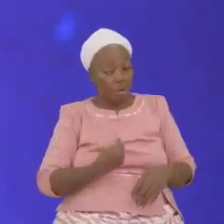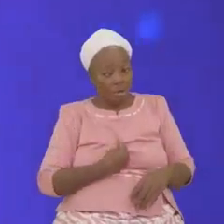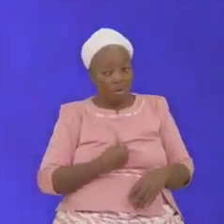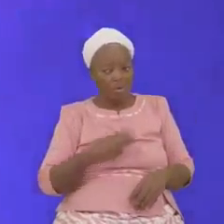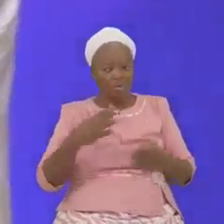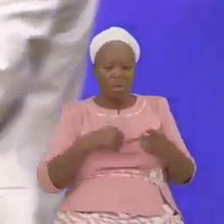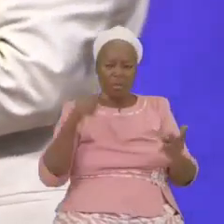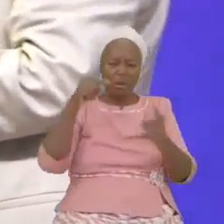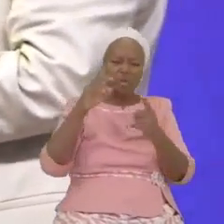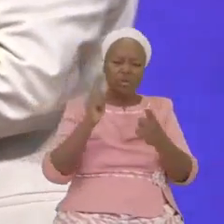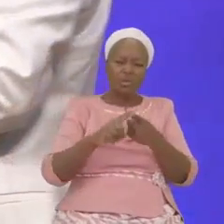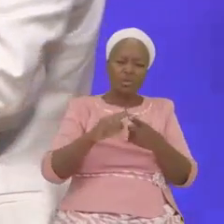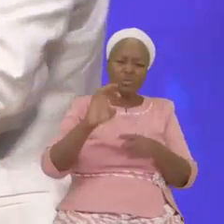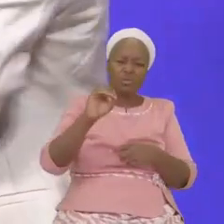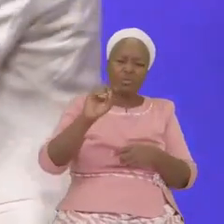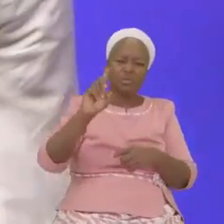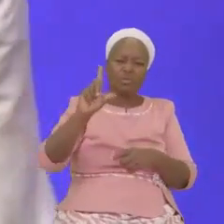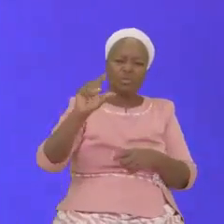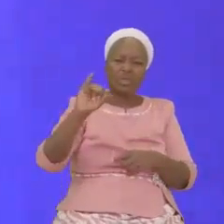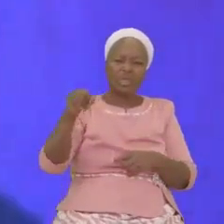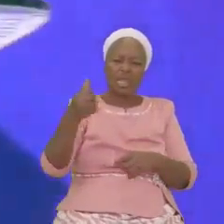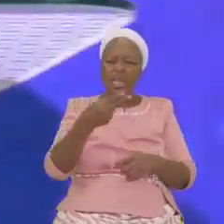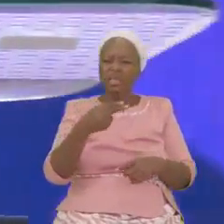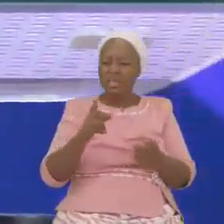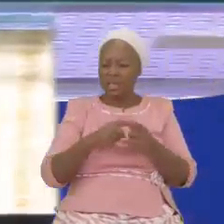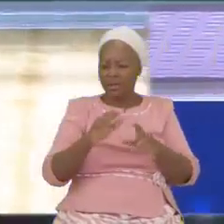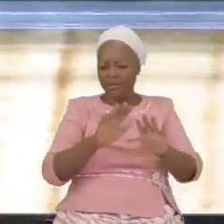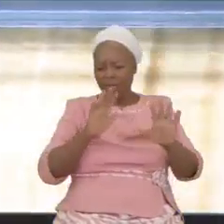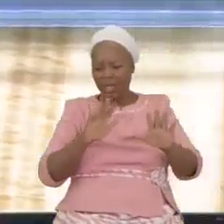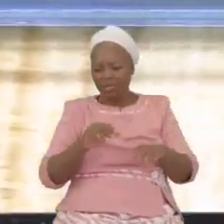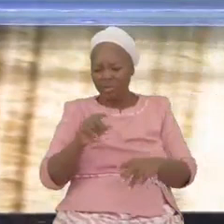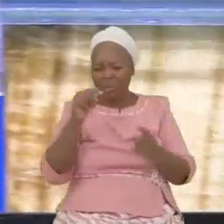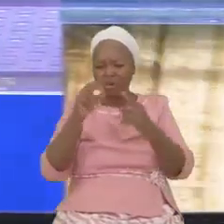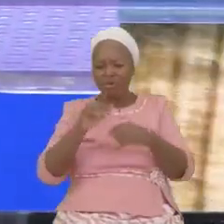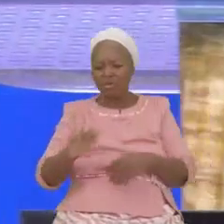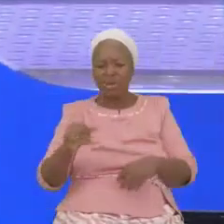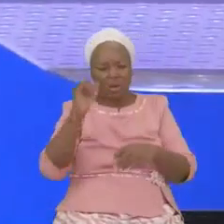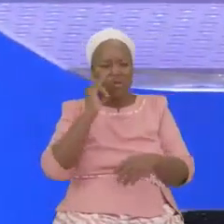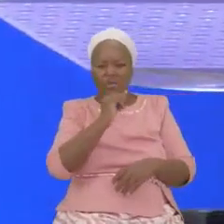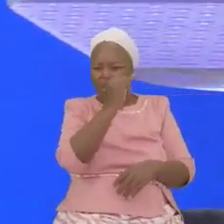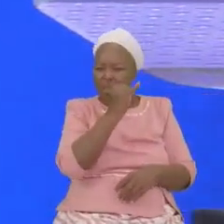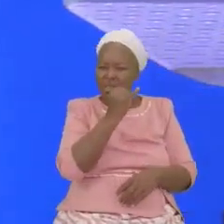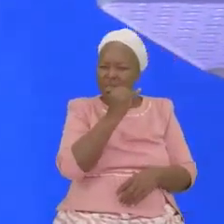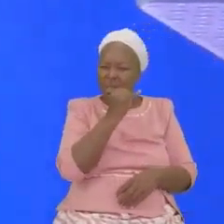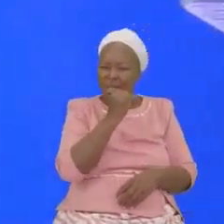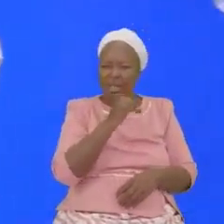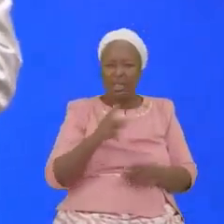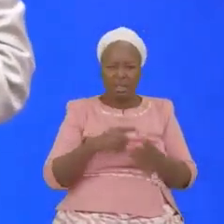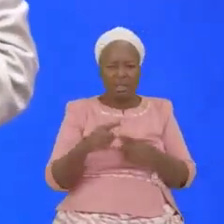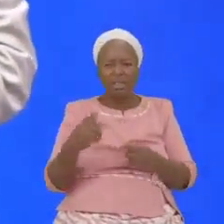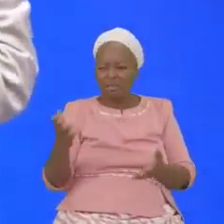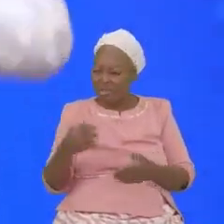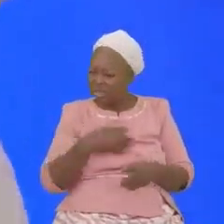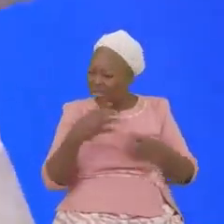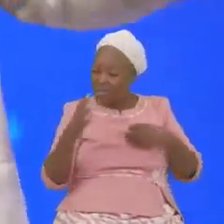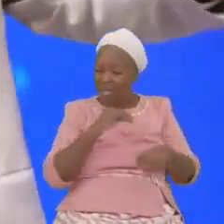to Elijah, fear. And you may point to the children of Israel, fear. That's the fear that made them to murmur, to complain,